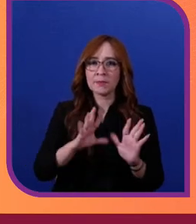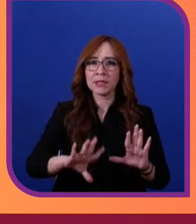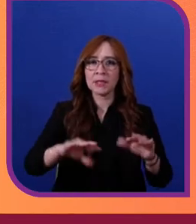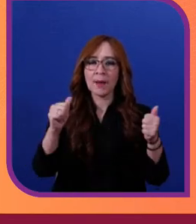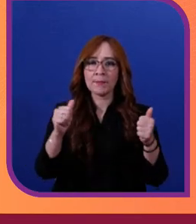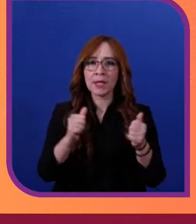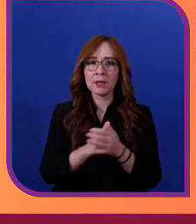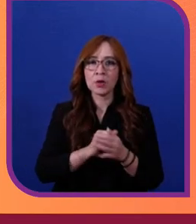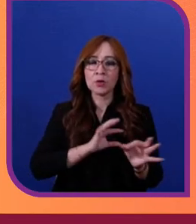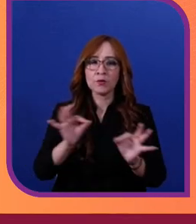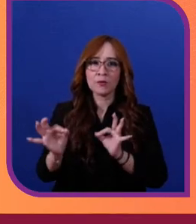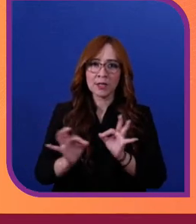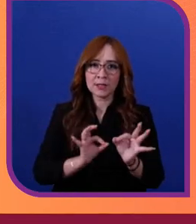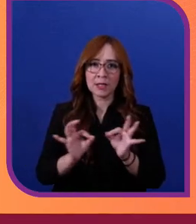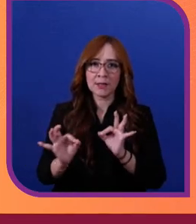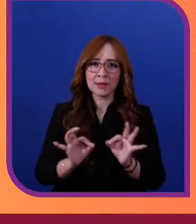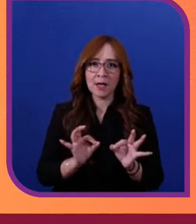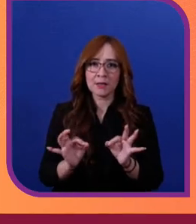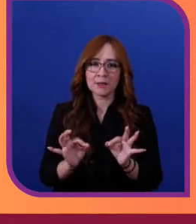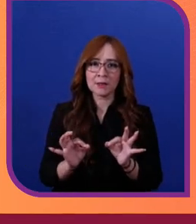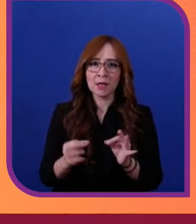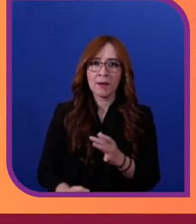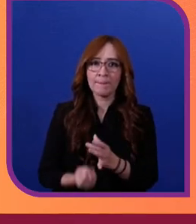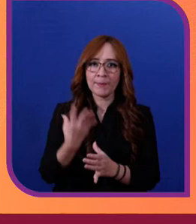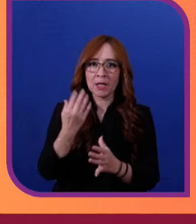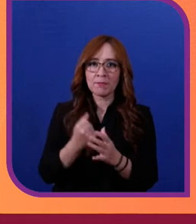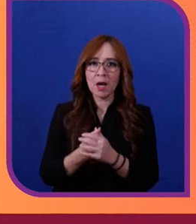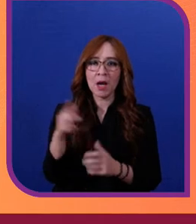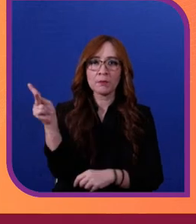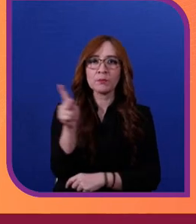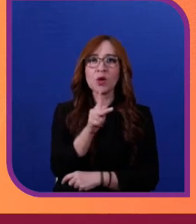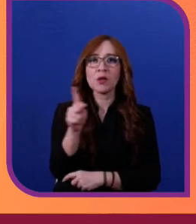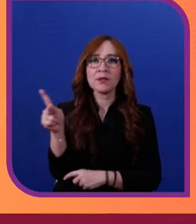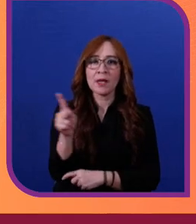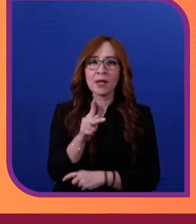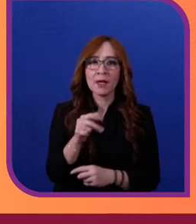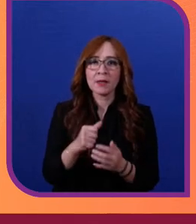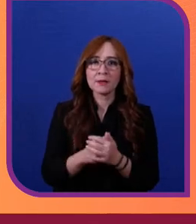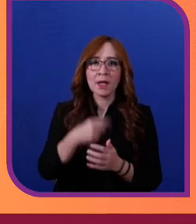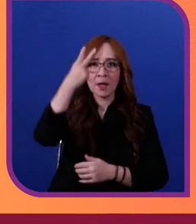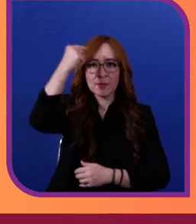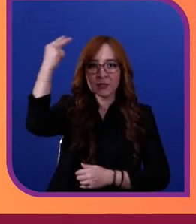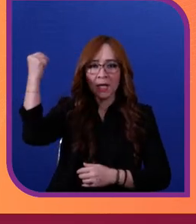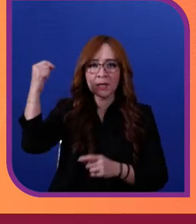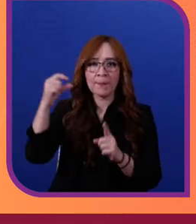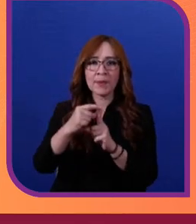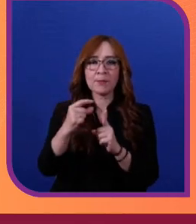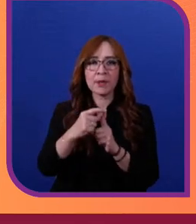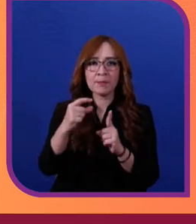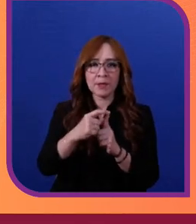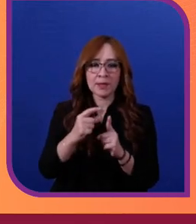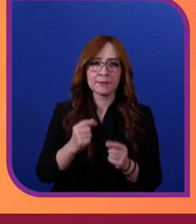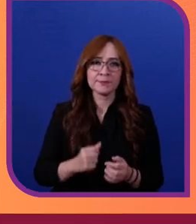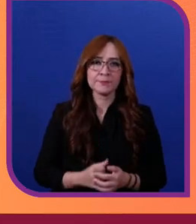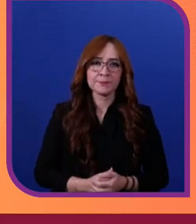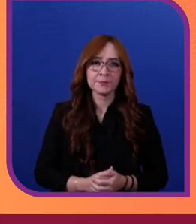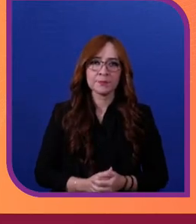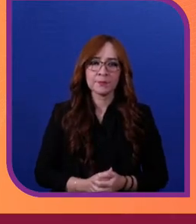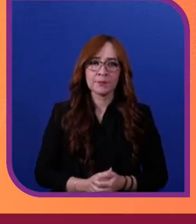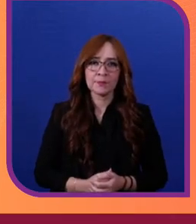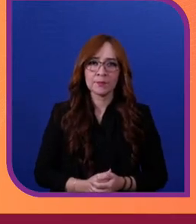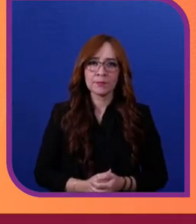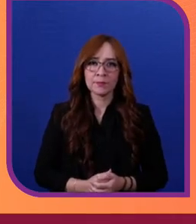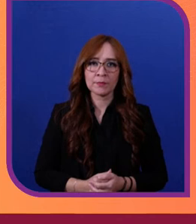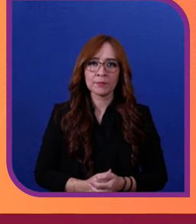show by providing Rintisan executing the PDF from the move it has been something that